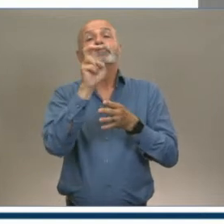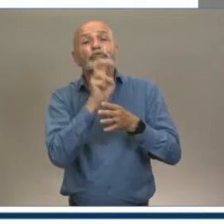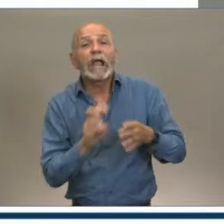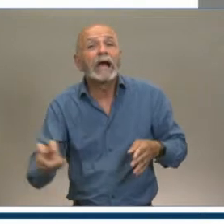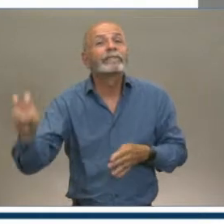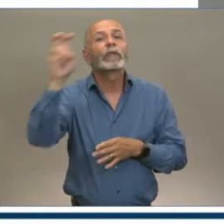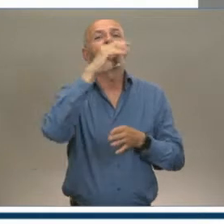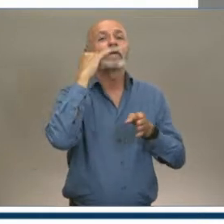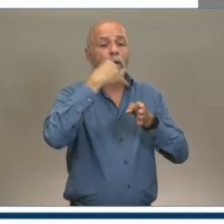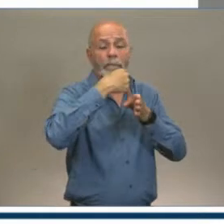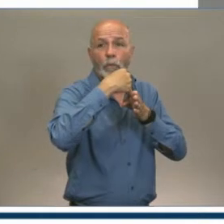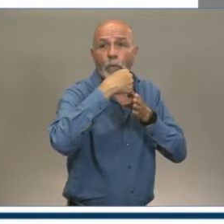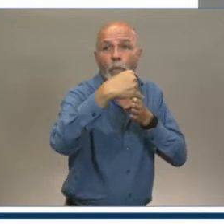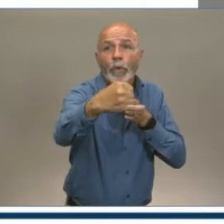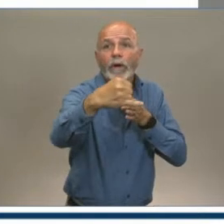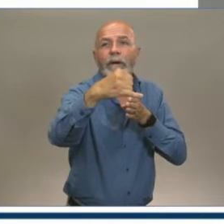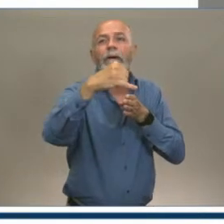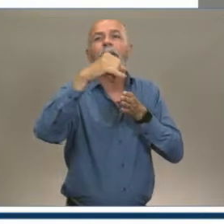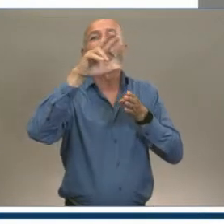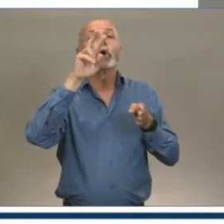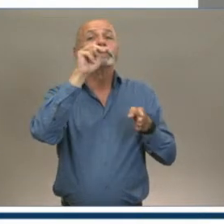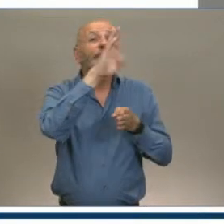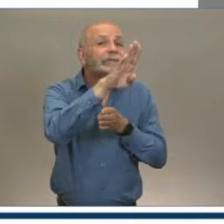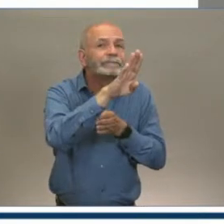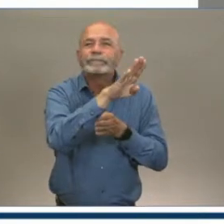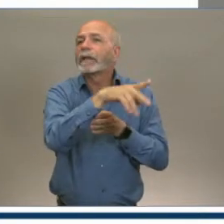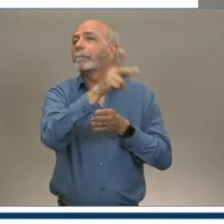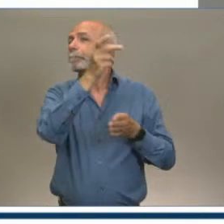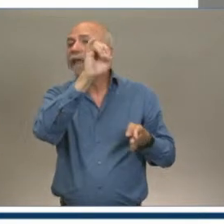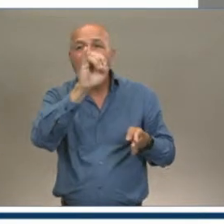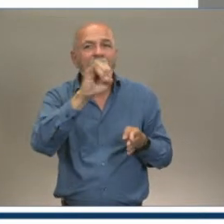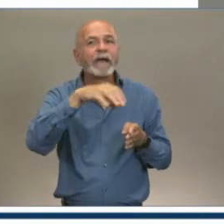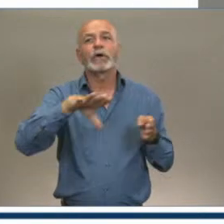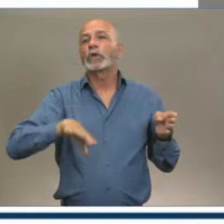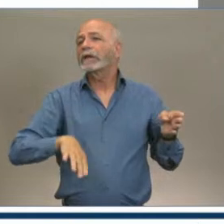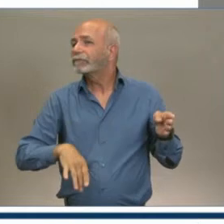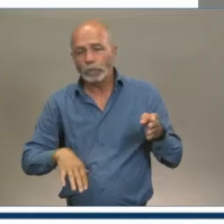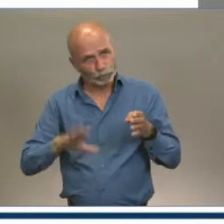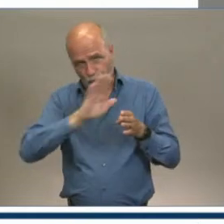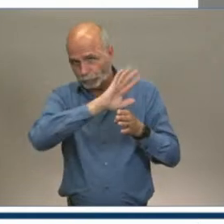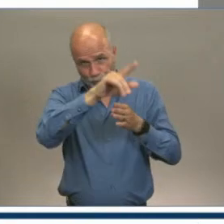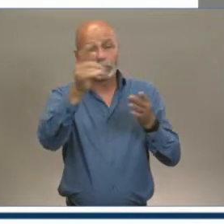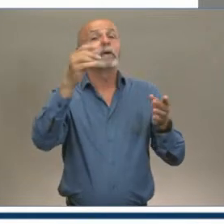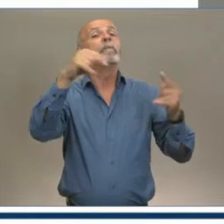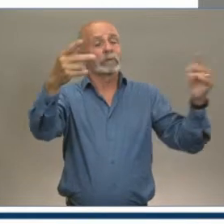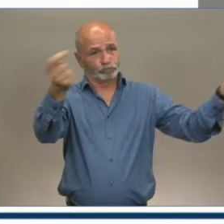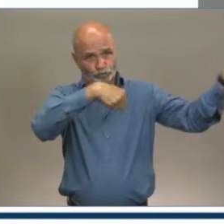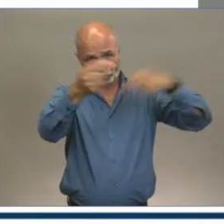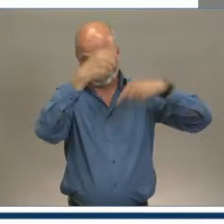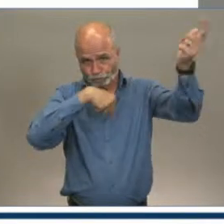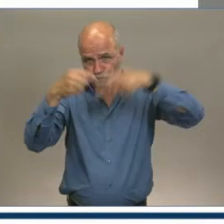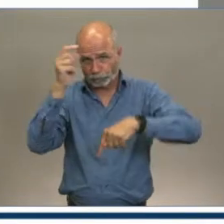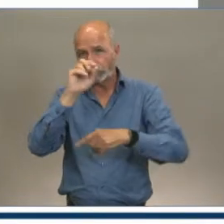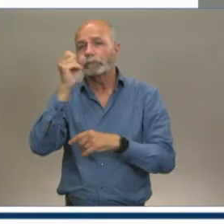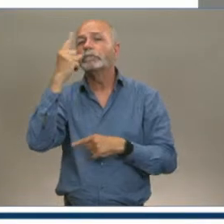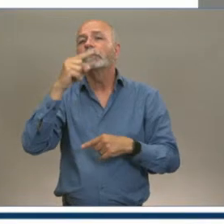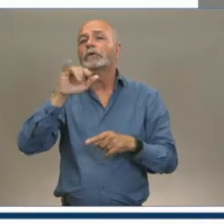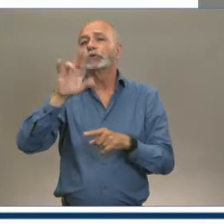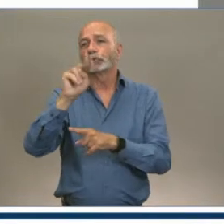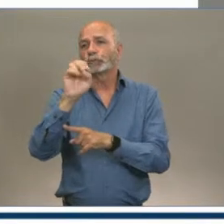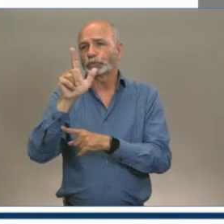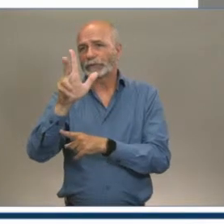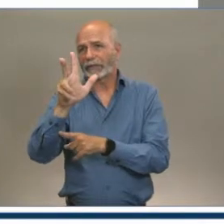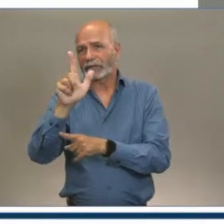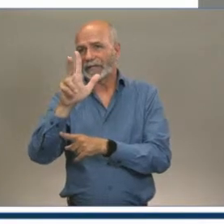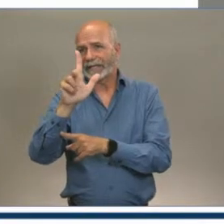longer apply to people from New Brunswick, Prince Edward Island, and Newfoundland and Labrador coming to Nova Scotia.